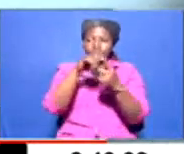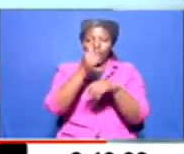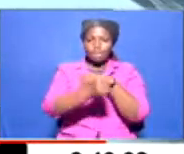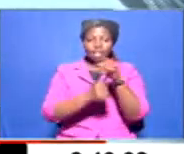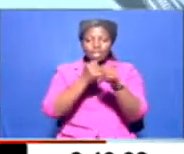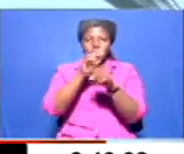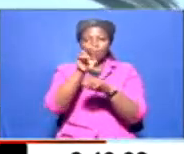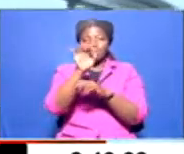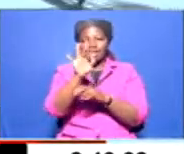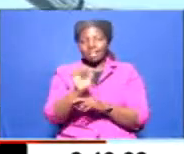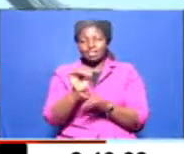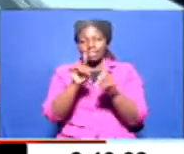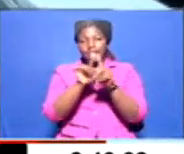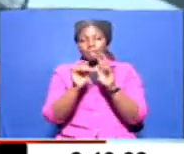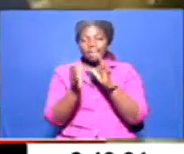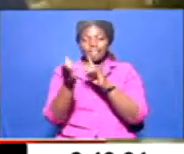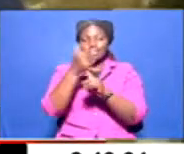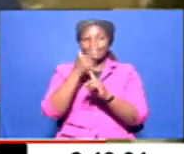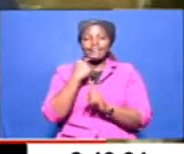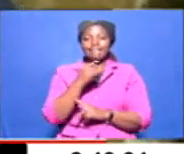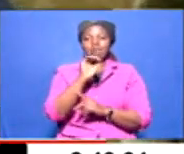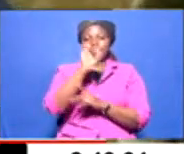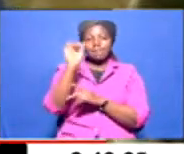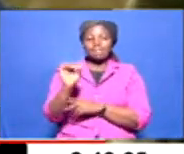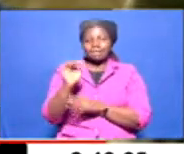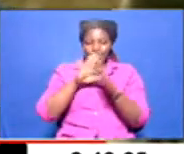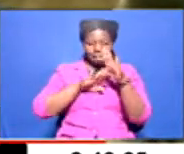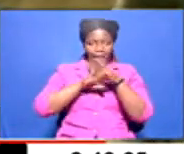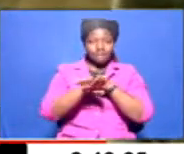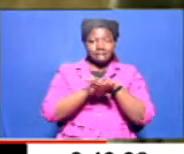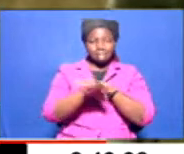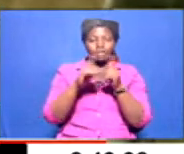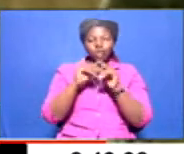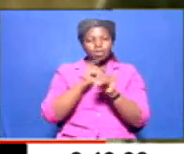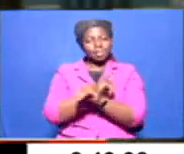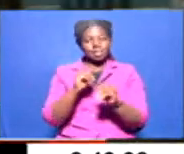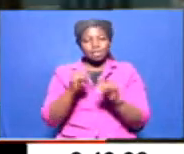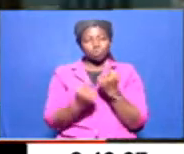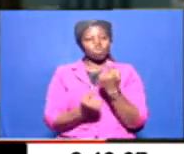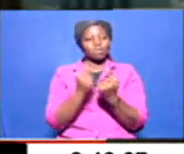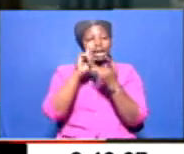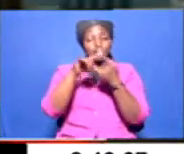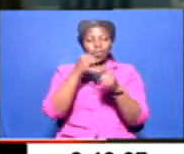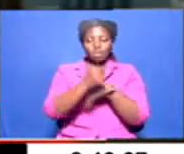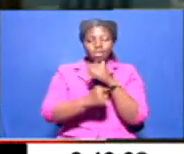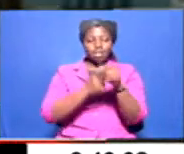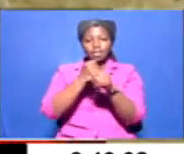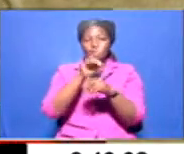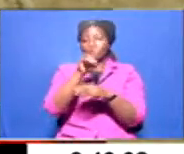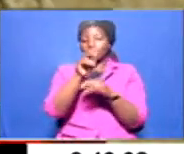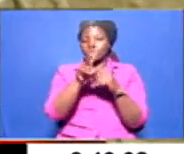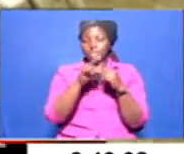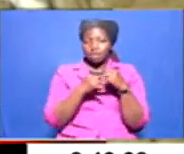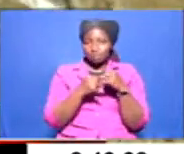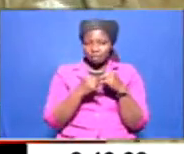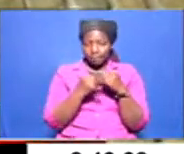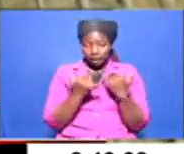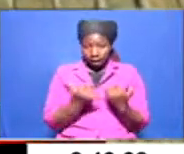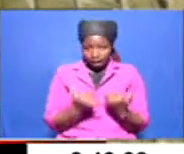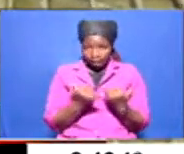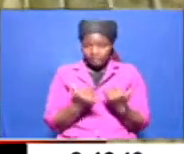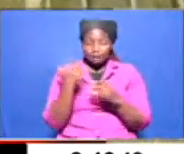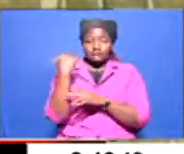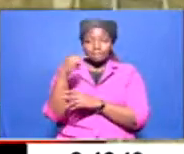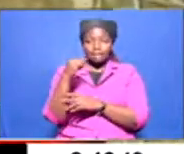and to achieve 100% access to clean cooking by the year 2028. Currently, renewable